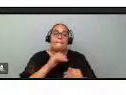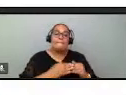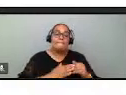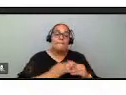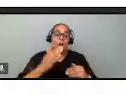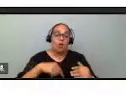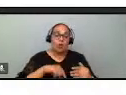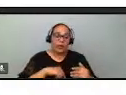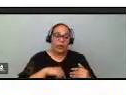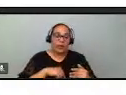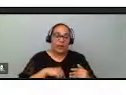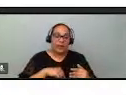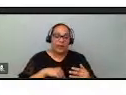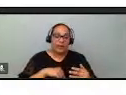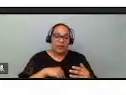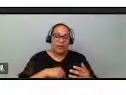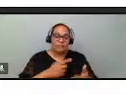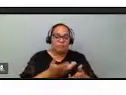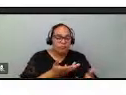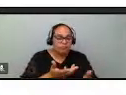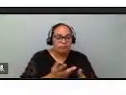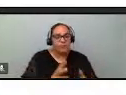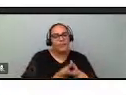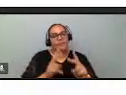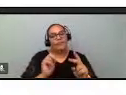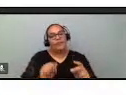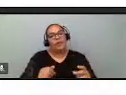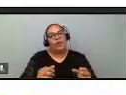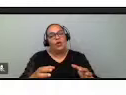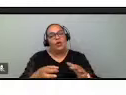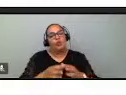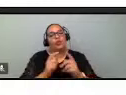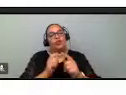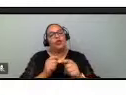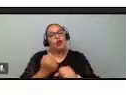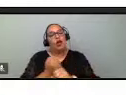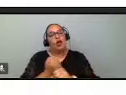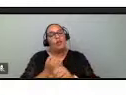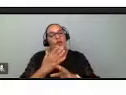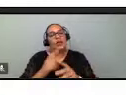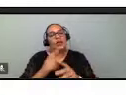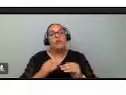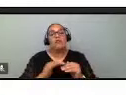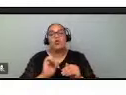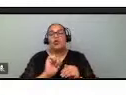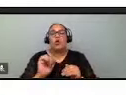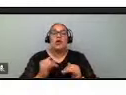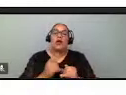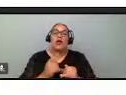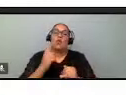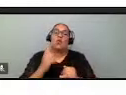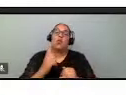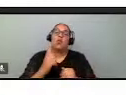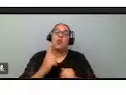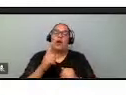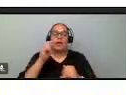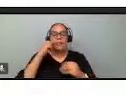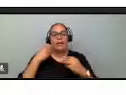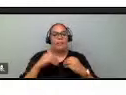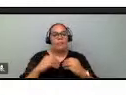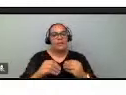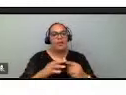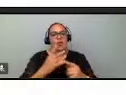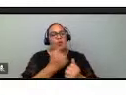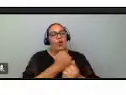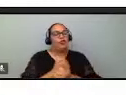can consolidate the different small transport operators most of them are like one bu one man businesses with one